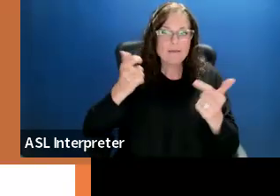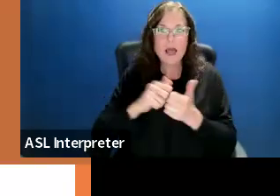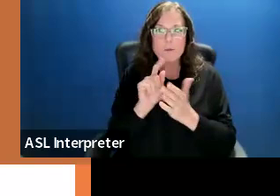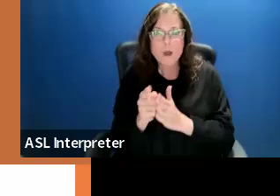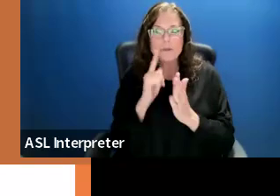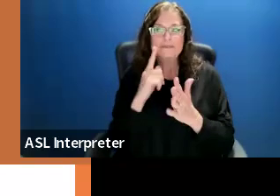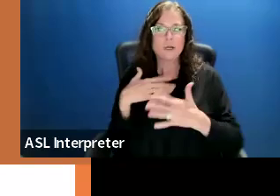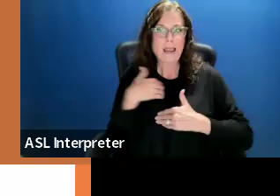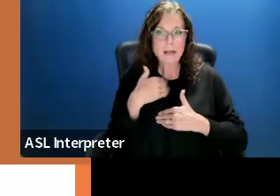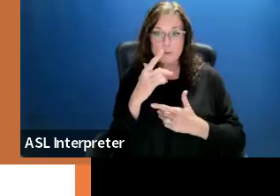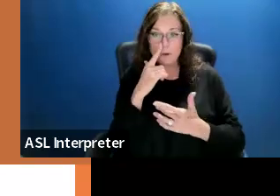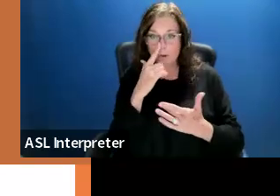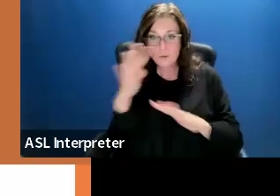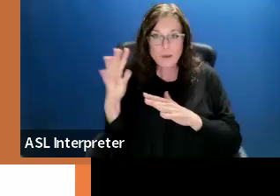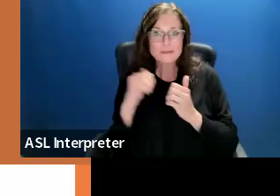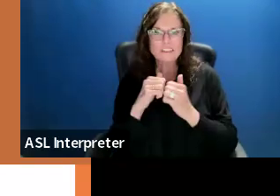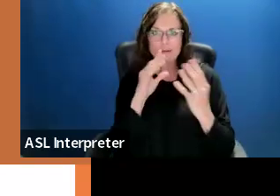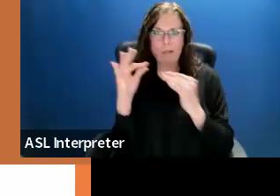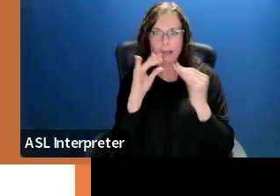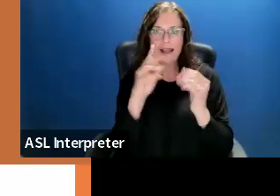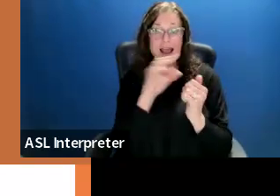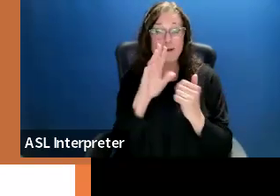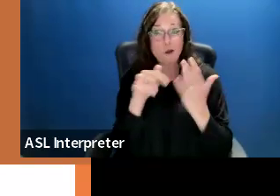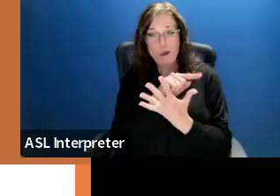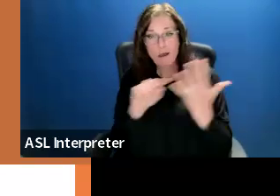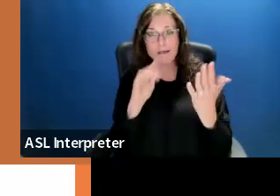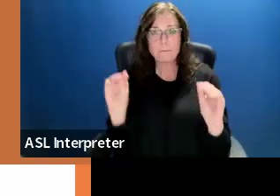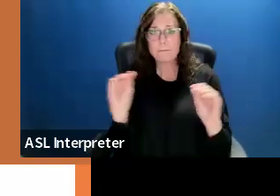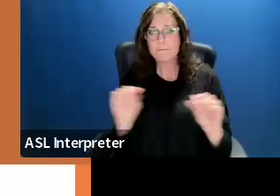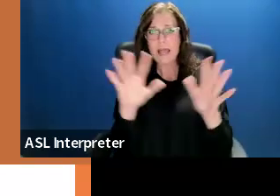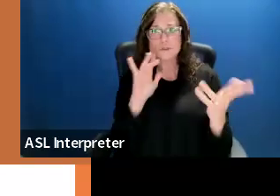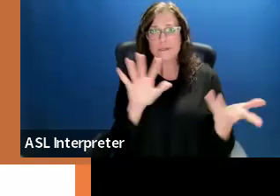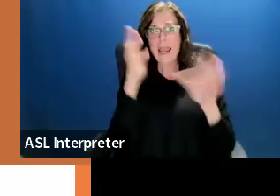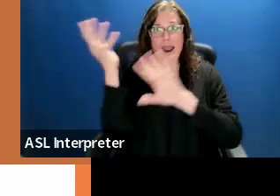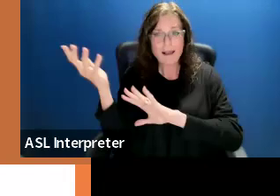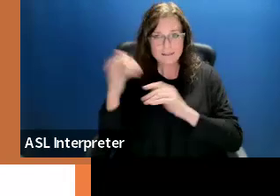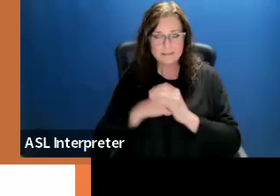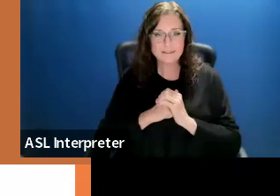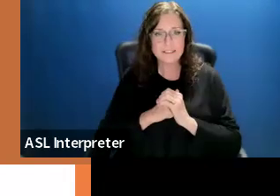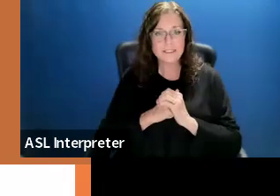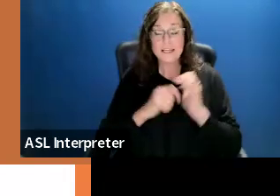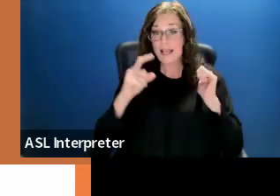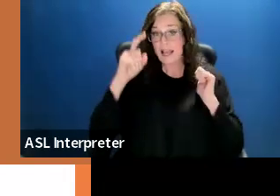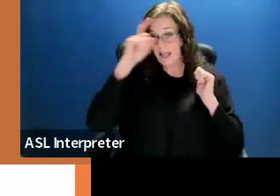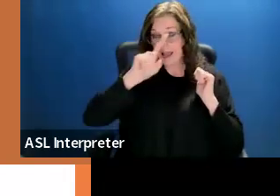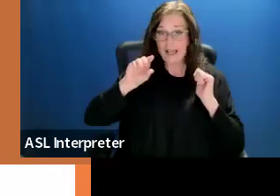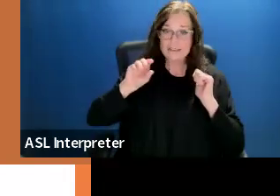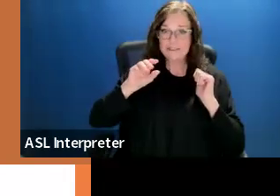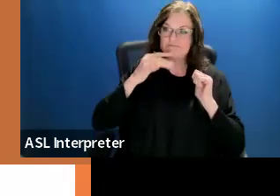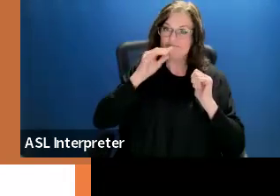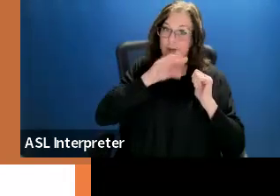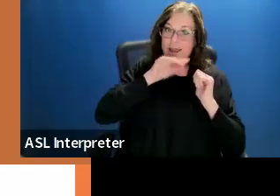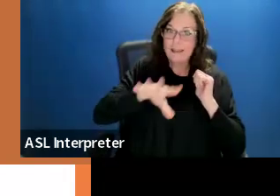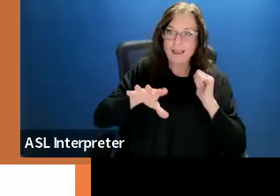of animal noises, gibberish, and all kinds of magical chaos. A wisecracking dragon and